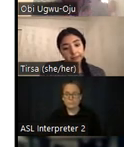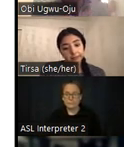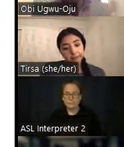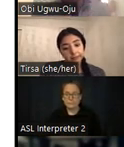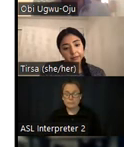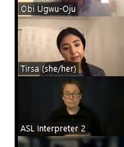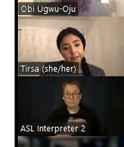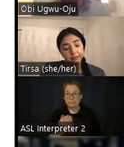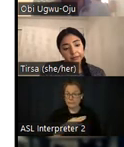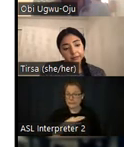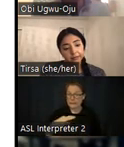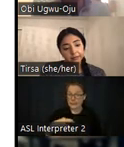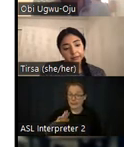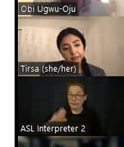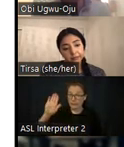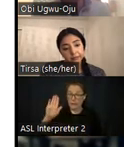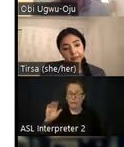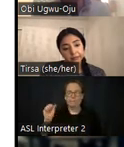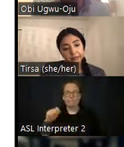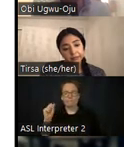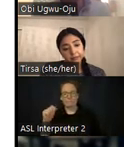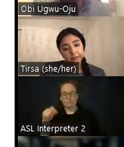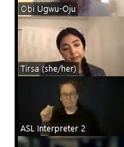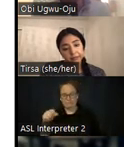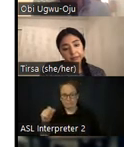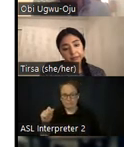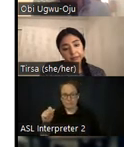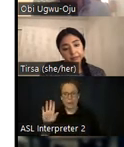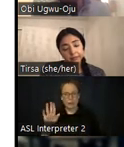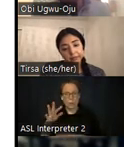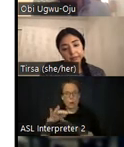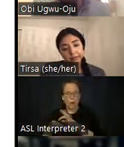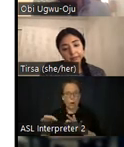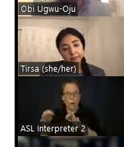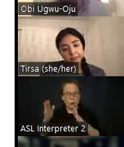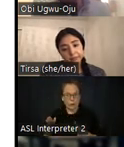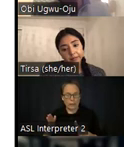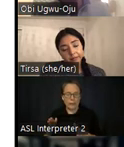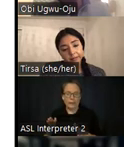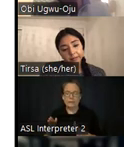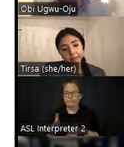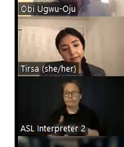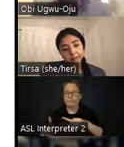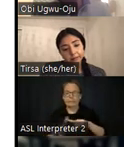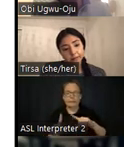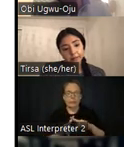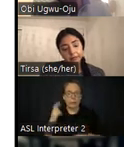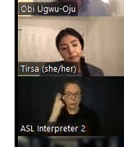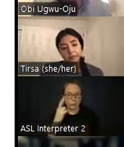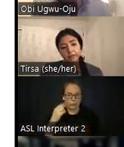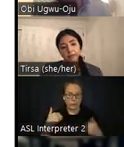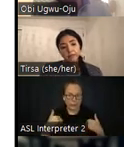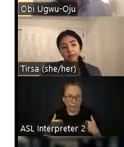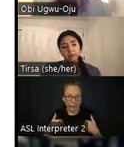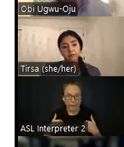Staff? Yeah, so alternates can be used in a lot of different ways. So,